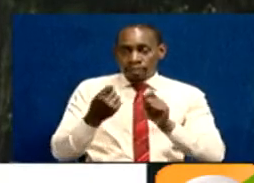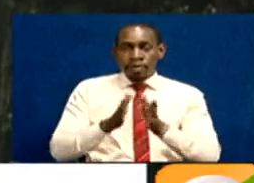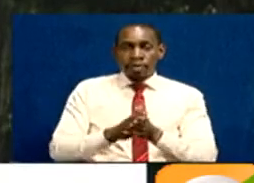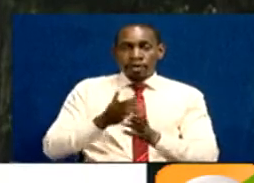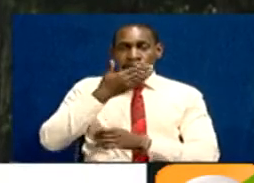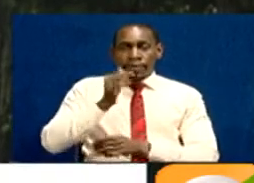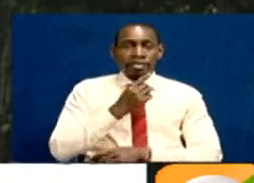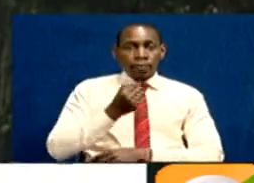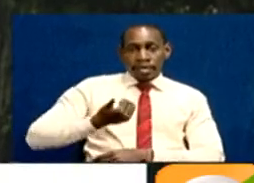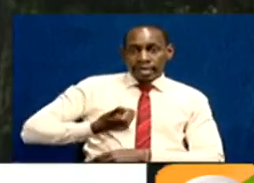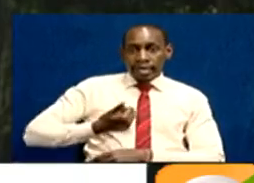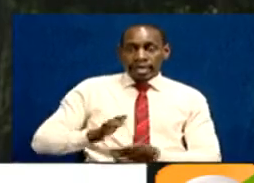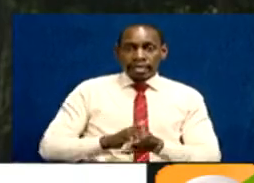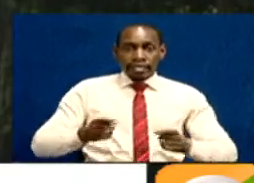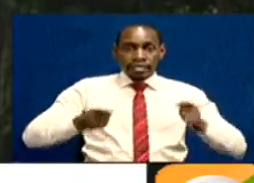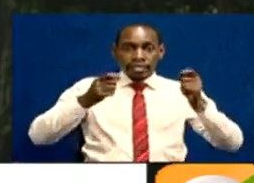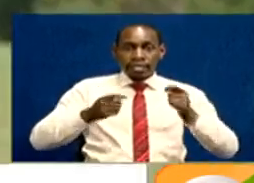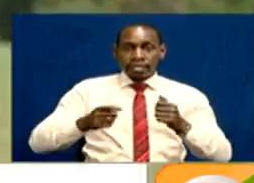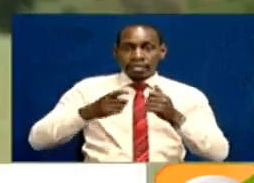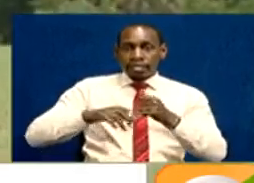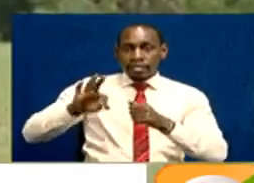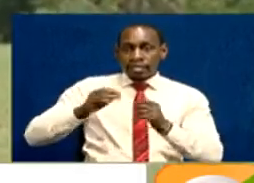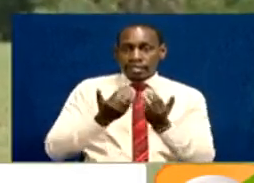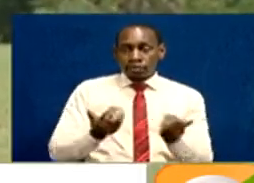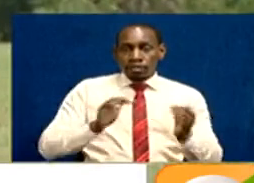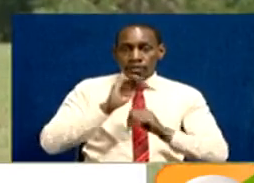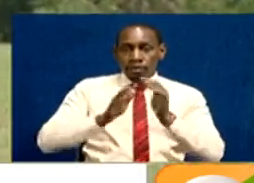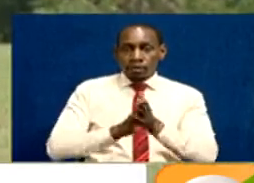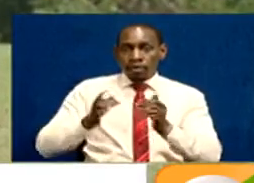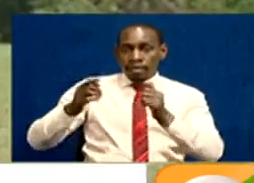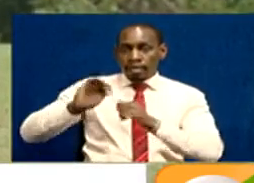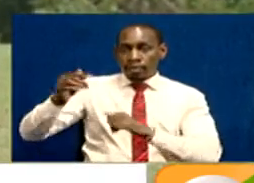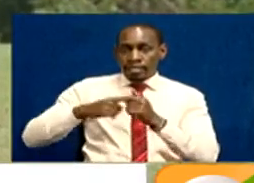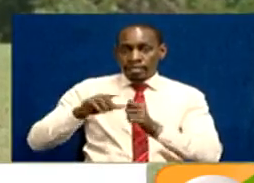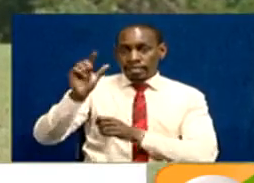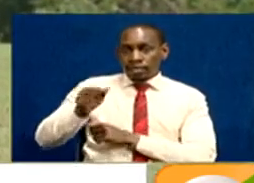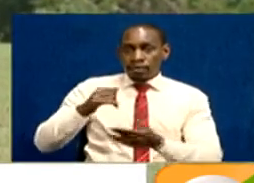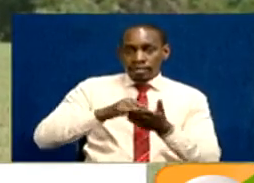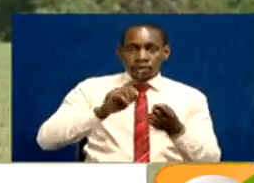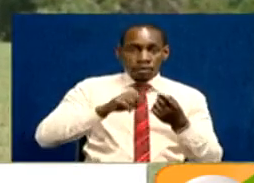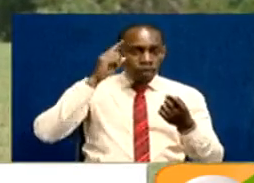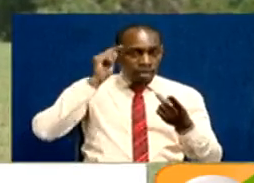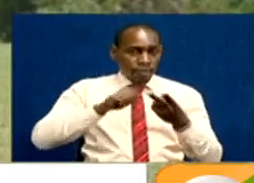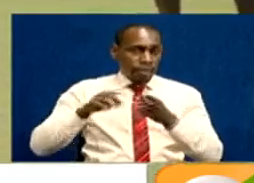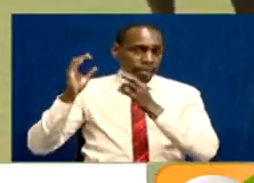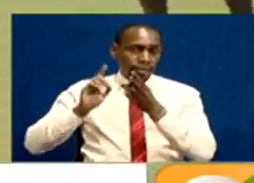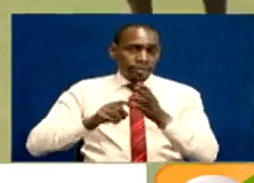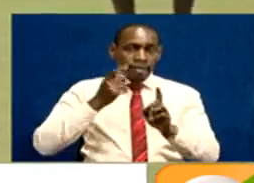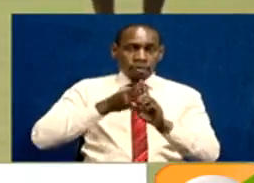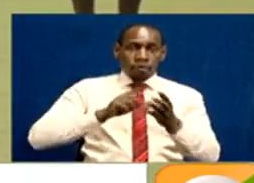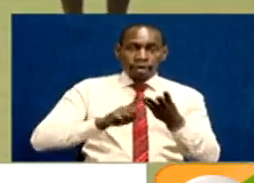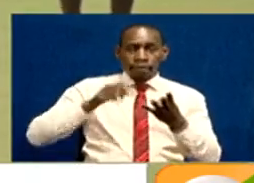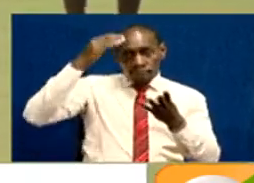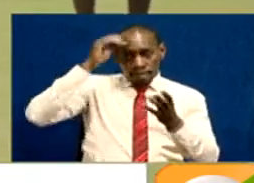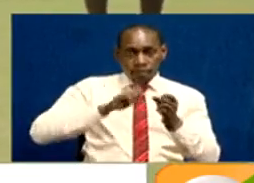claim the best boy and girl titles. 63 juniors from all the six counties of the coast, including Mombasa, Kilifi, Kwale,